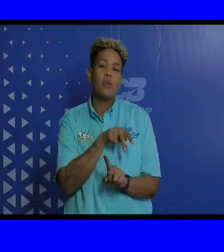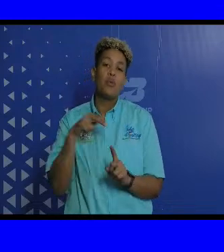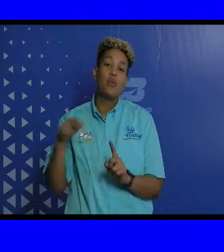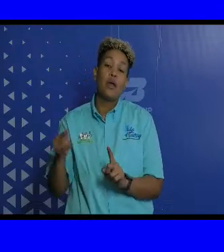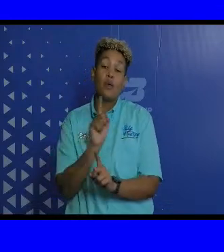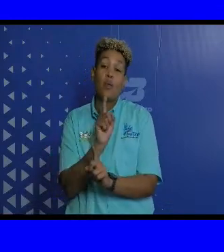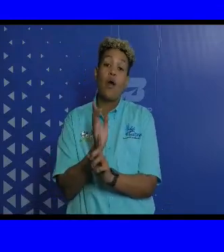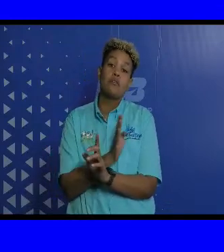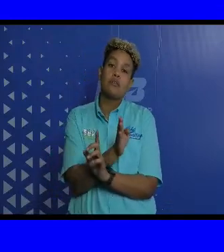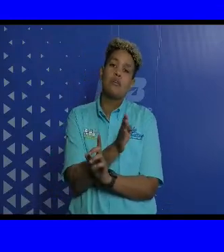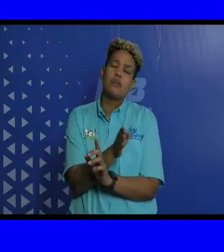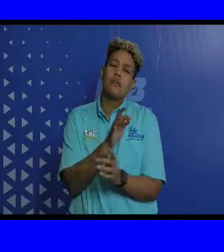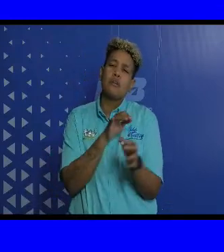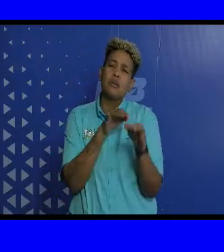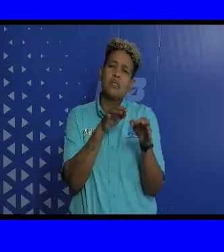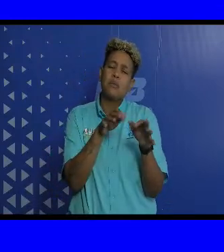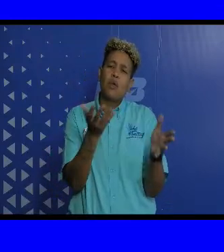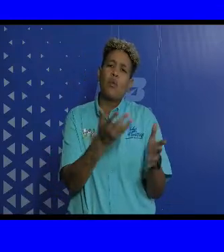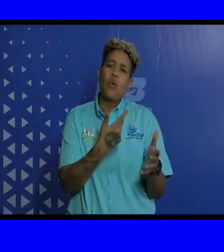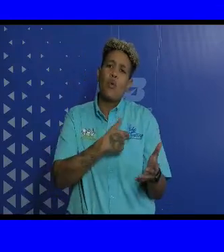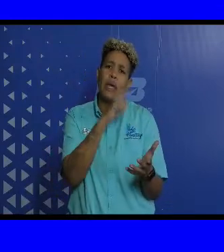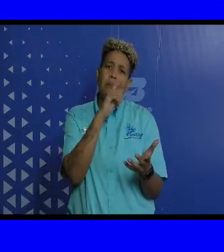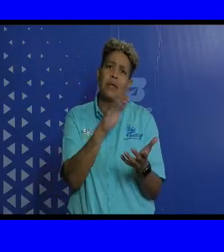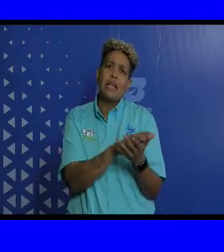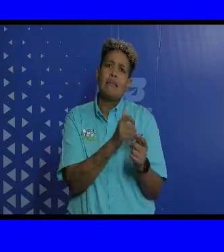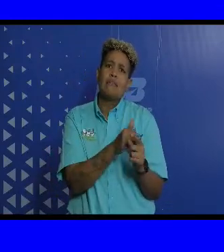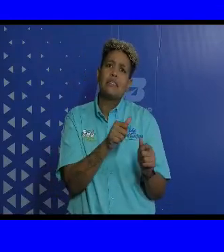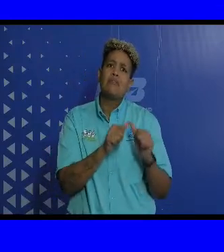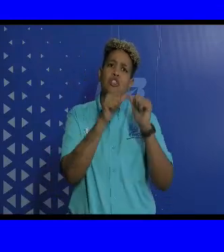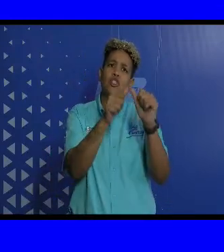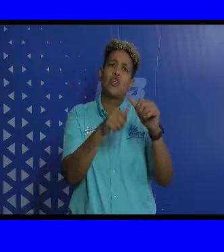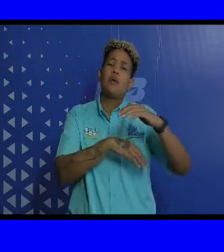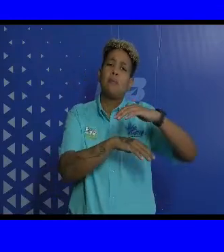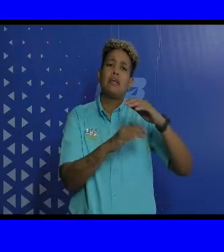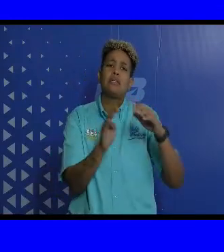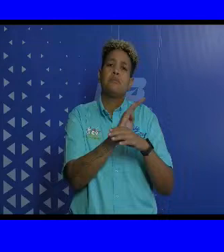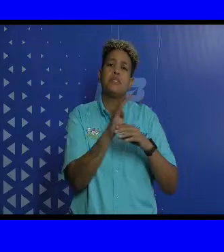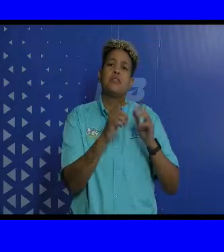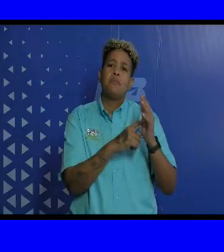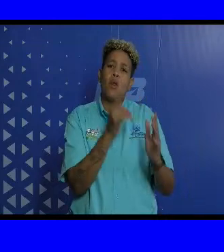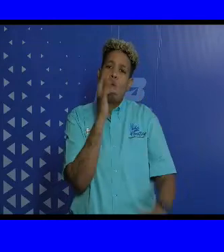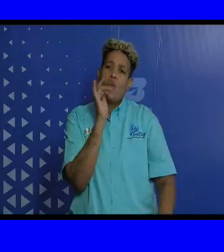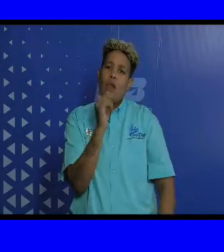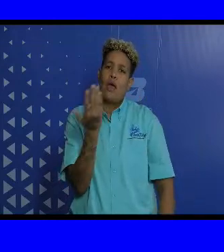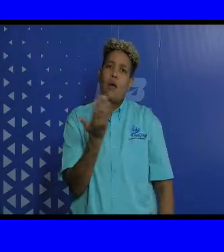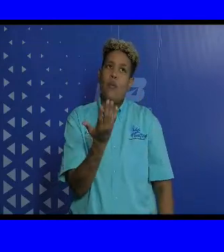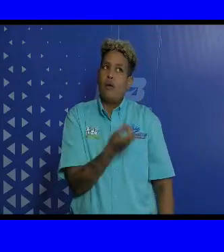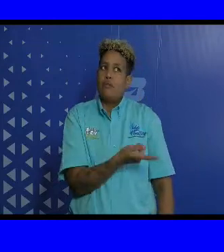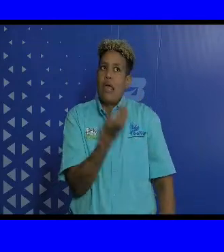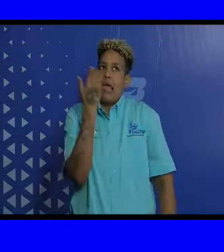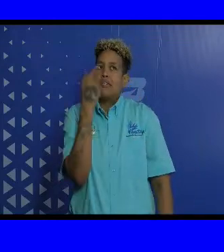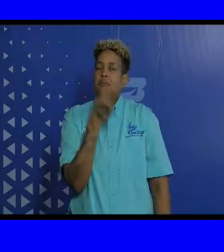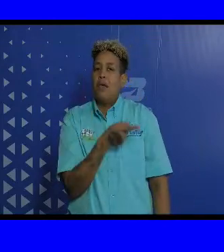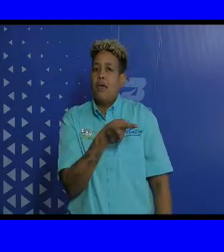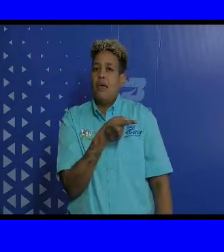One is, what do we believe a sustainable base business model to be? What's the blueprint